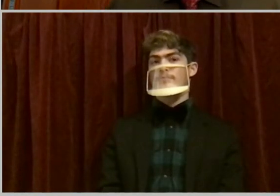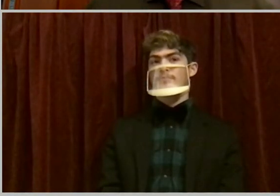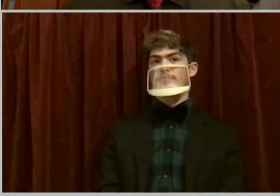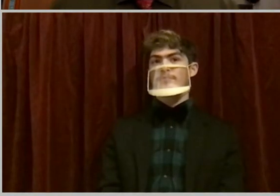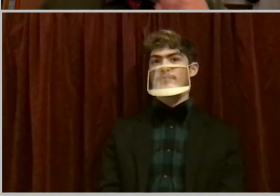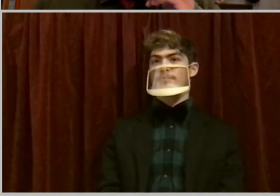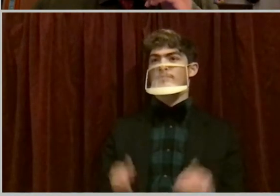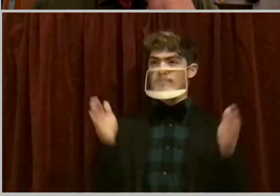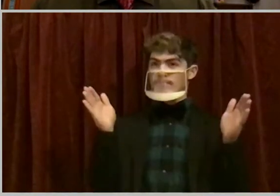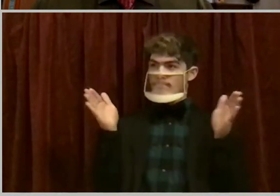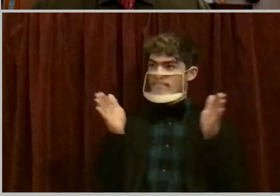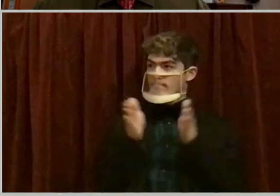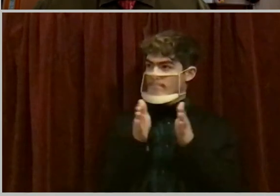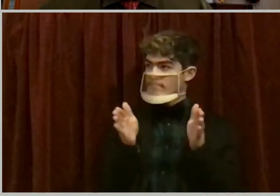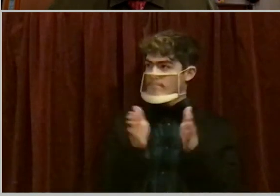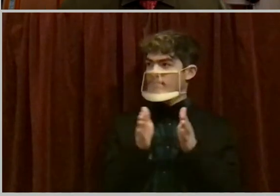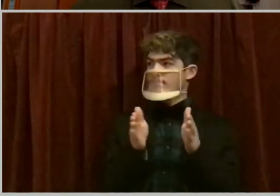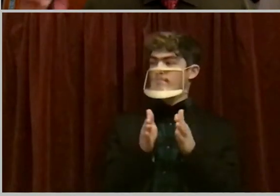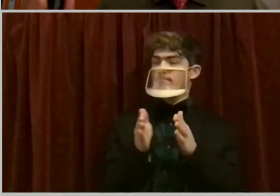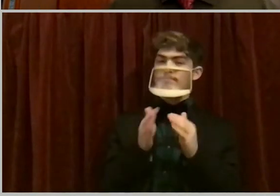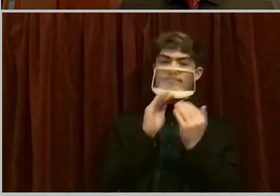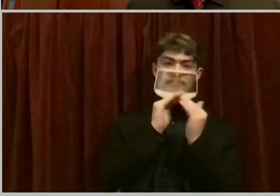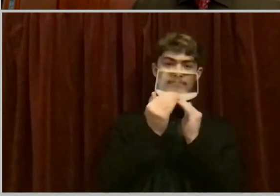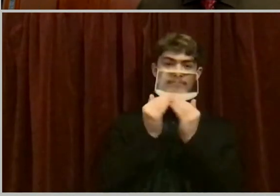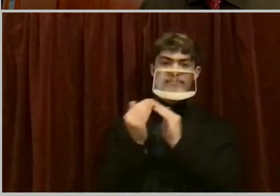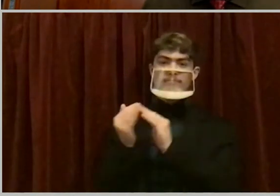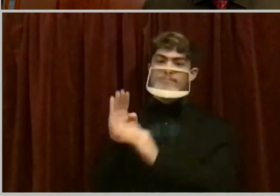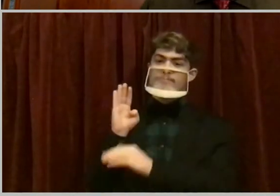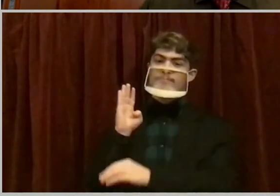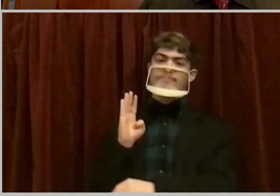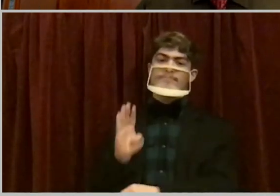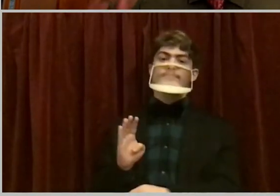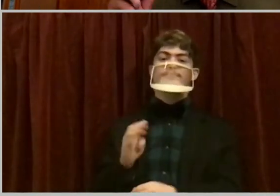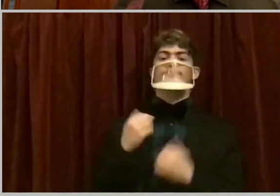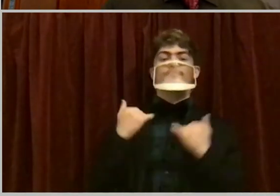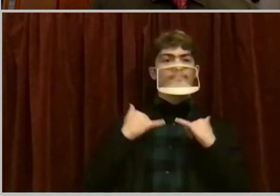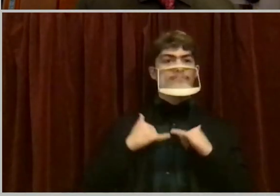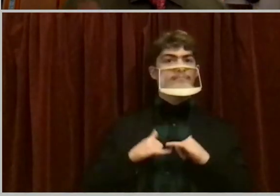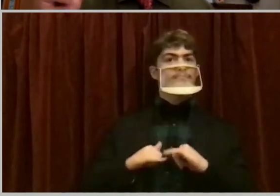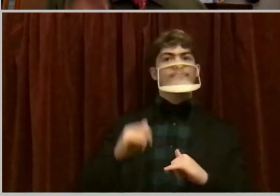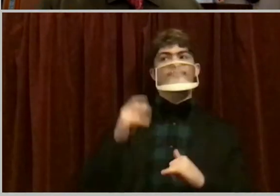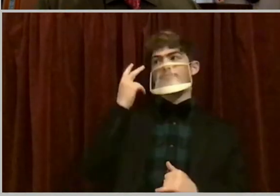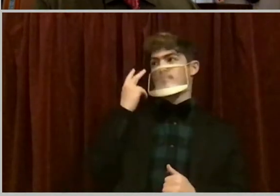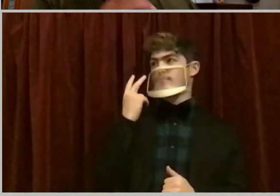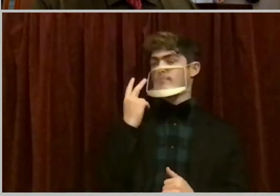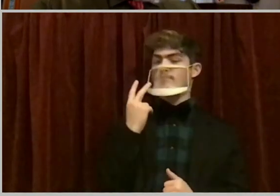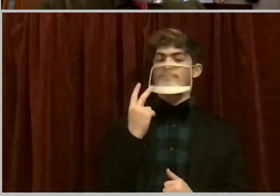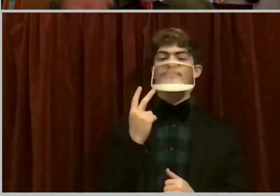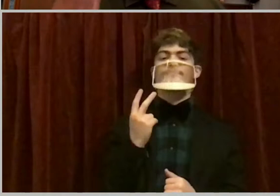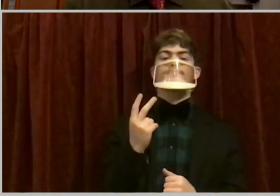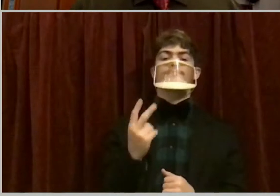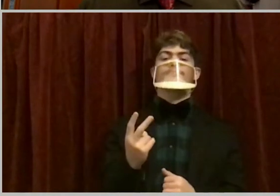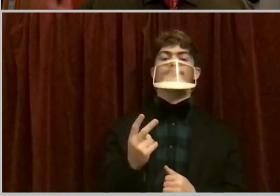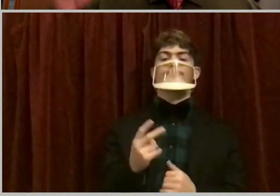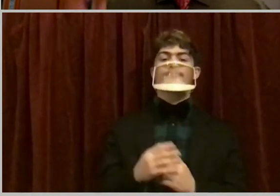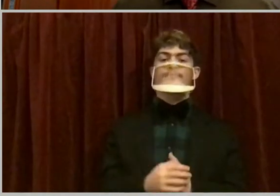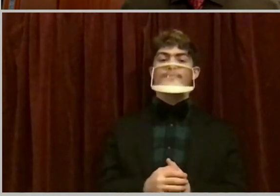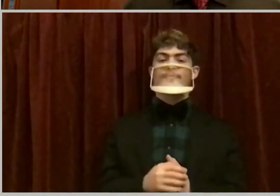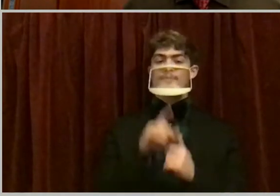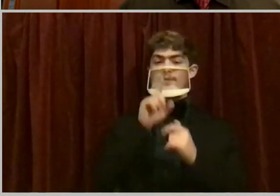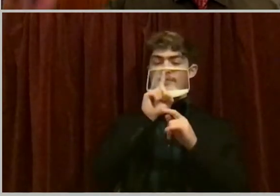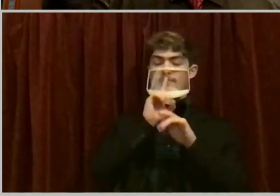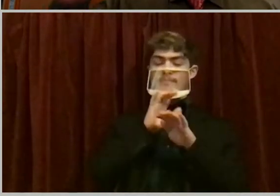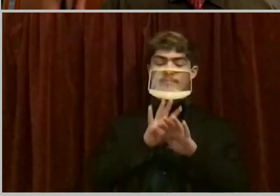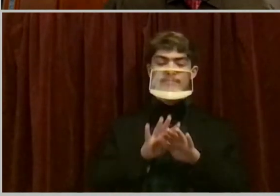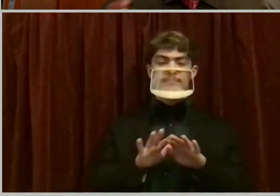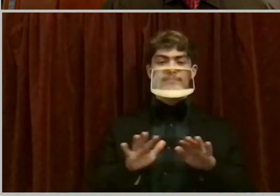Oh, little town of Bethlehem, how still we see thee